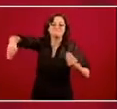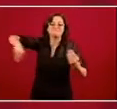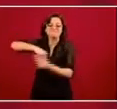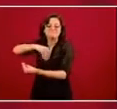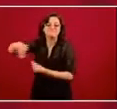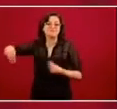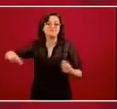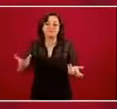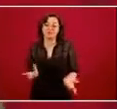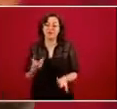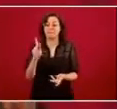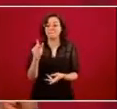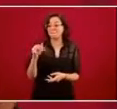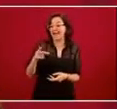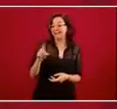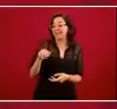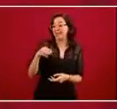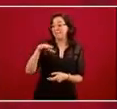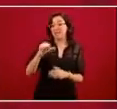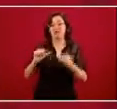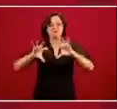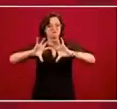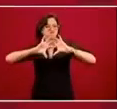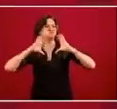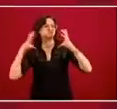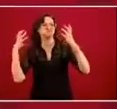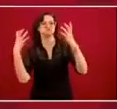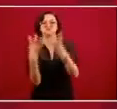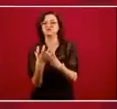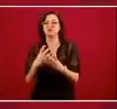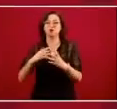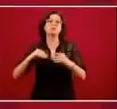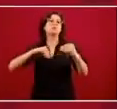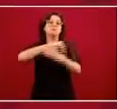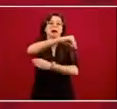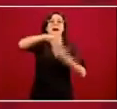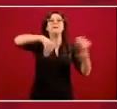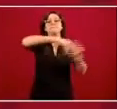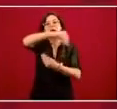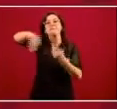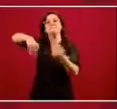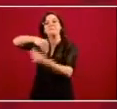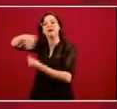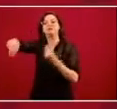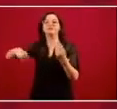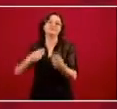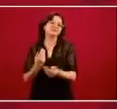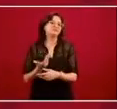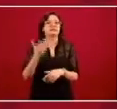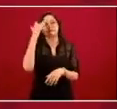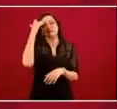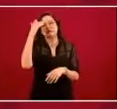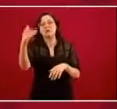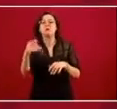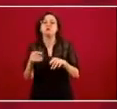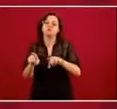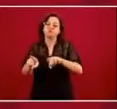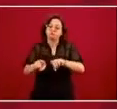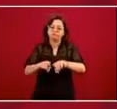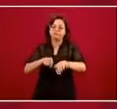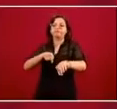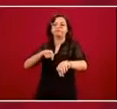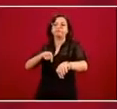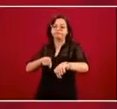that this is a worldwide phenomenon, and that is why it's called pandemic, because it is in the whole world, there is also